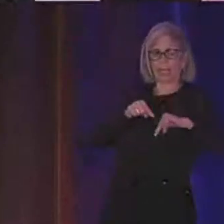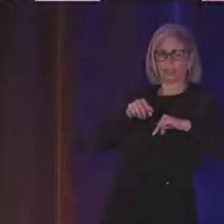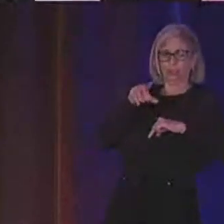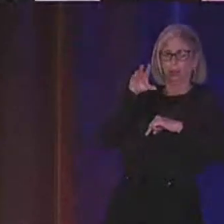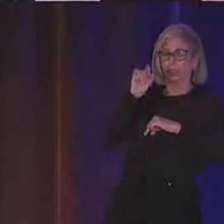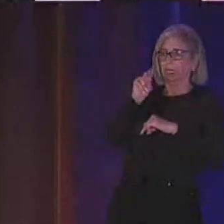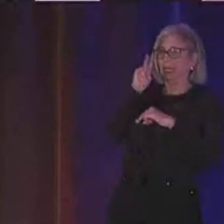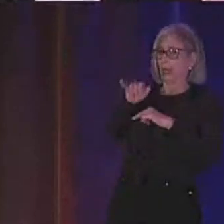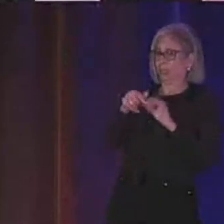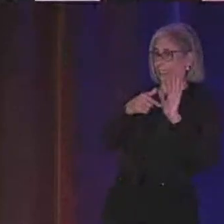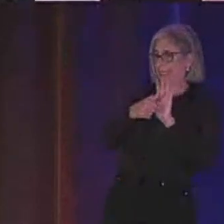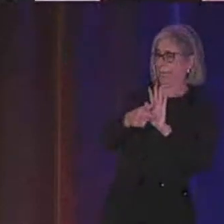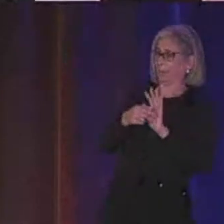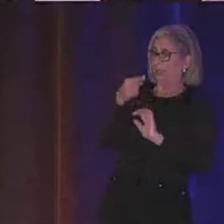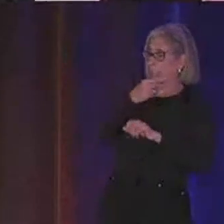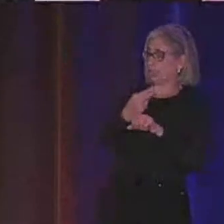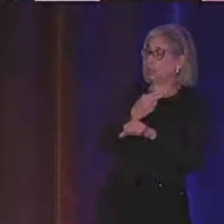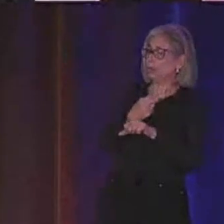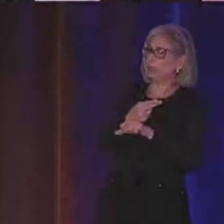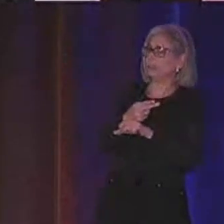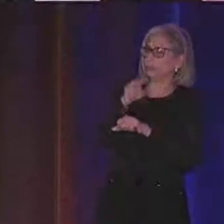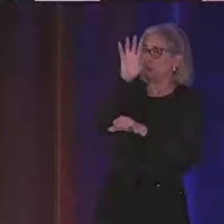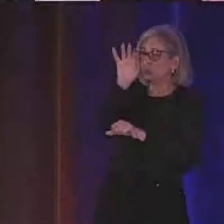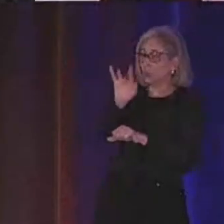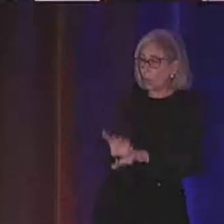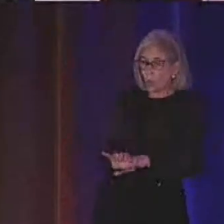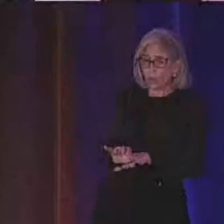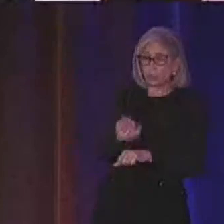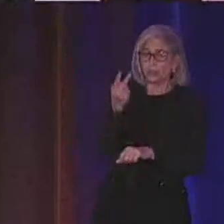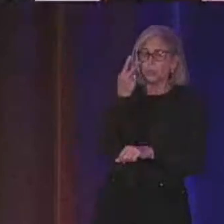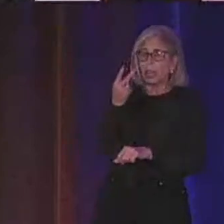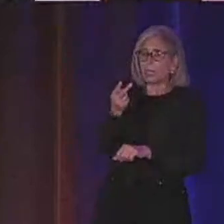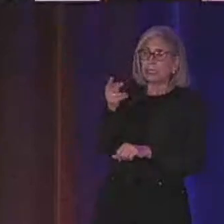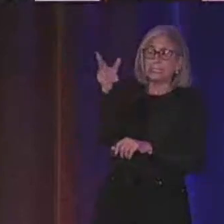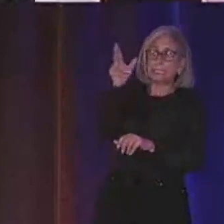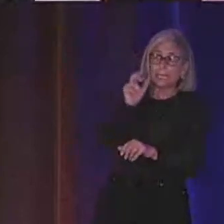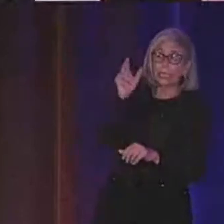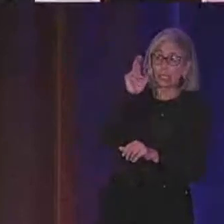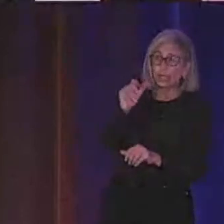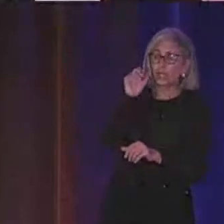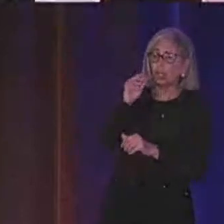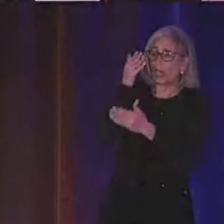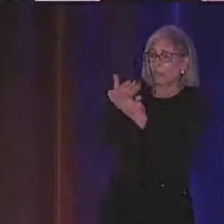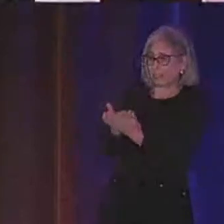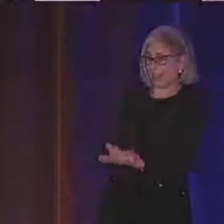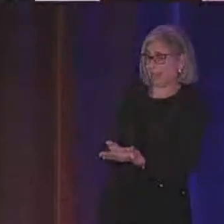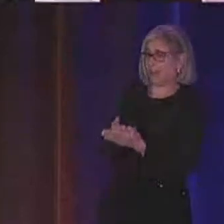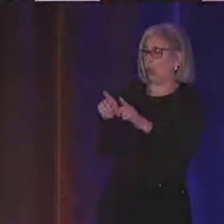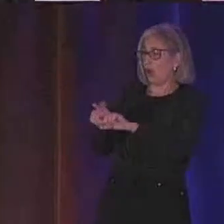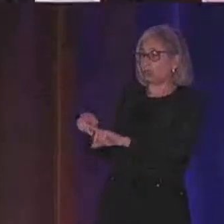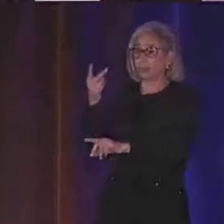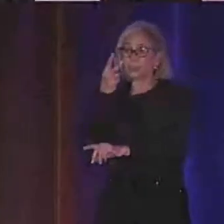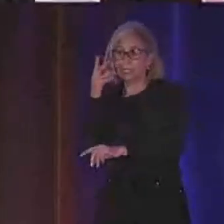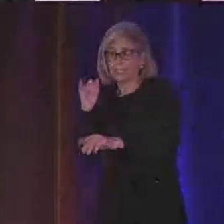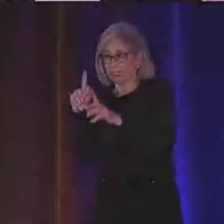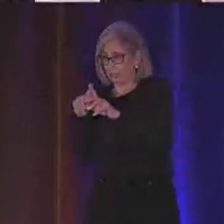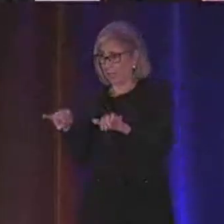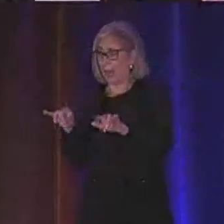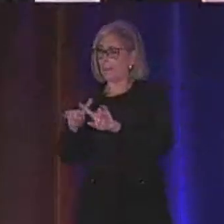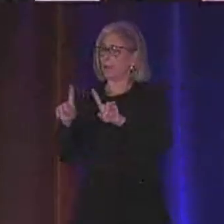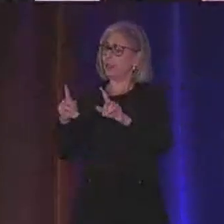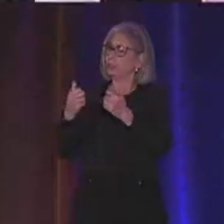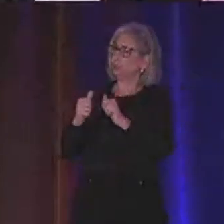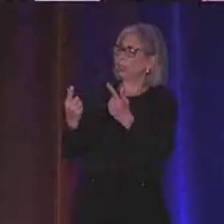example, where he uses, as you scroll down the screen, you could hear the data as well as see it. So what we're gonna try and